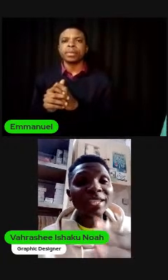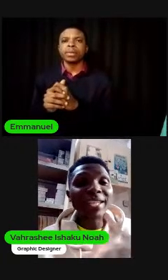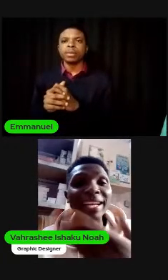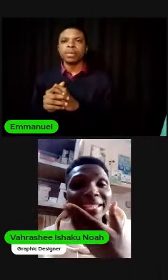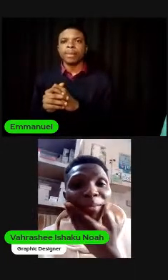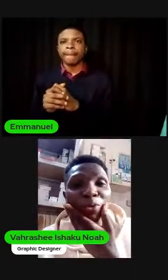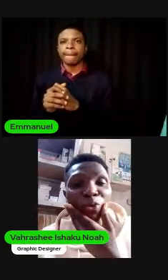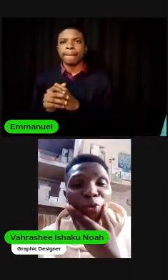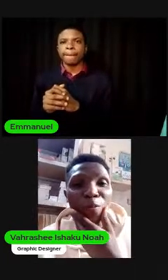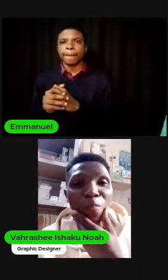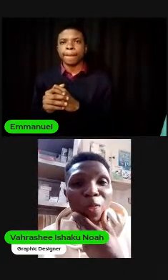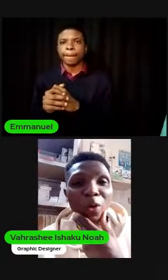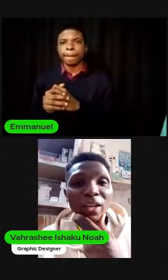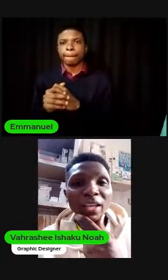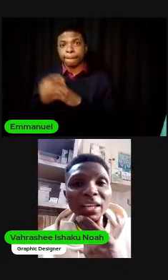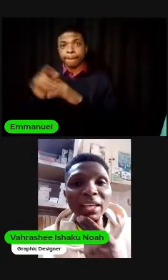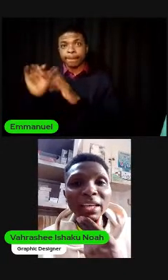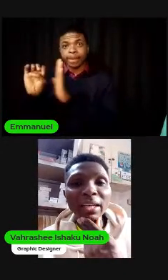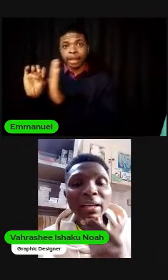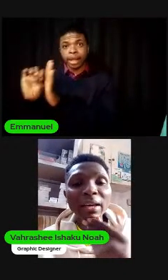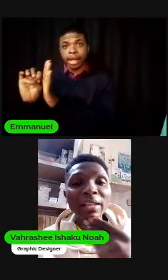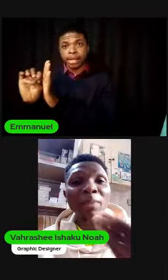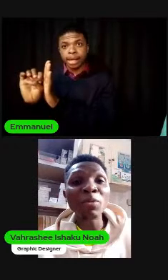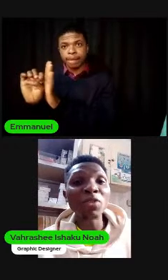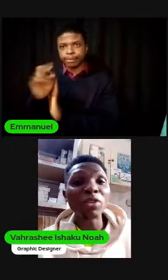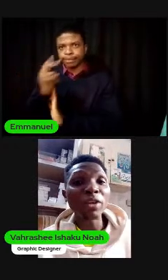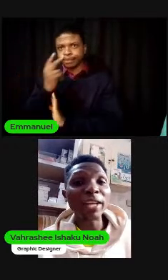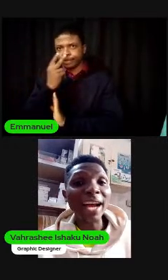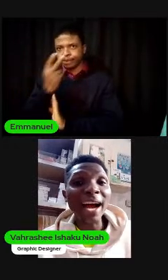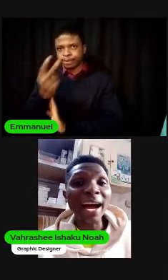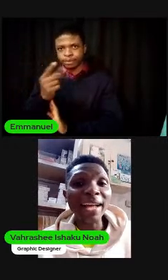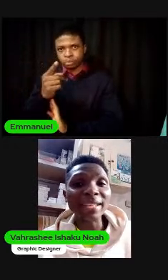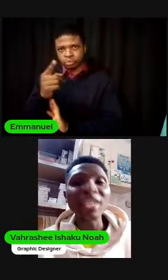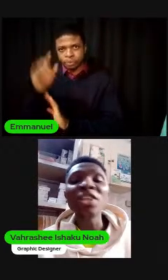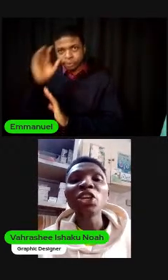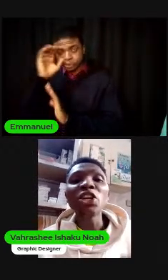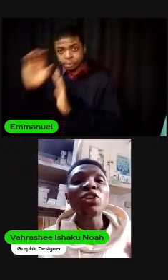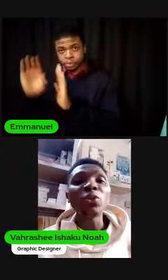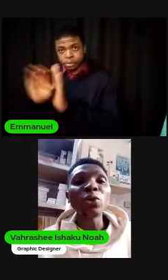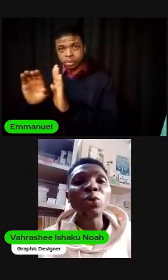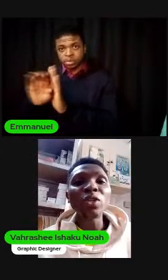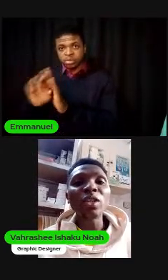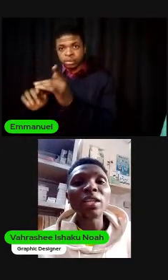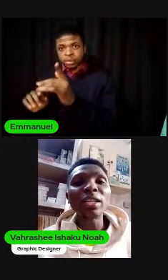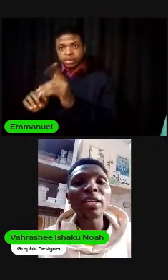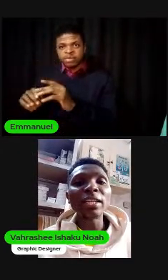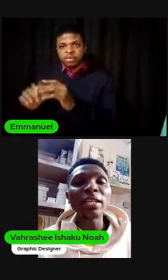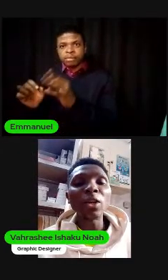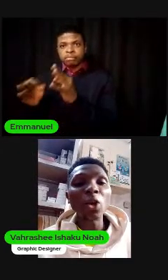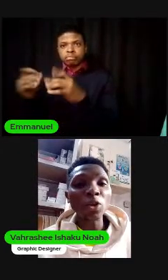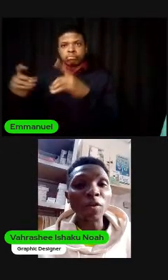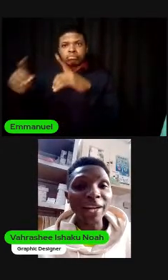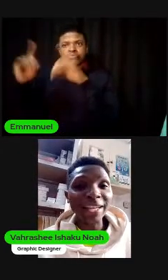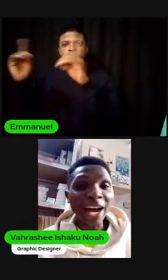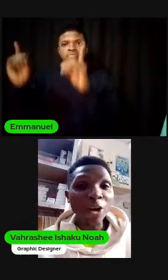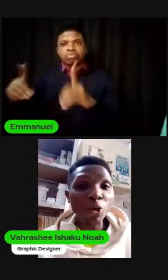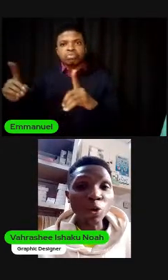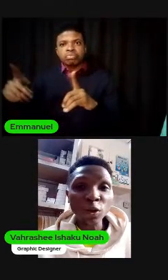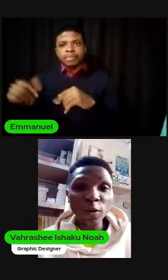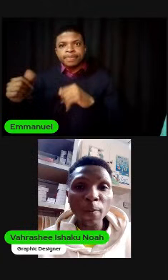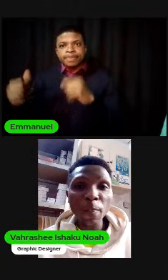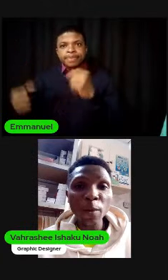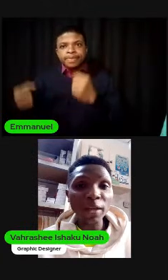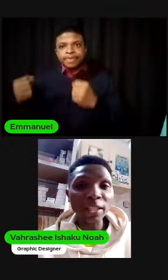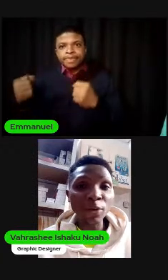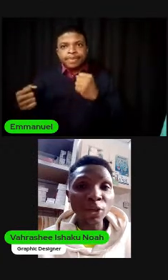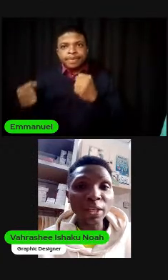So this is an example. Okay, example, if you're drawing a car, I say you will use lots of